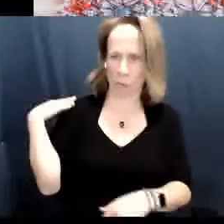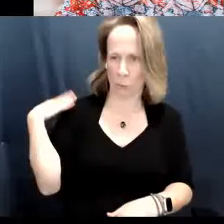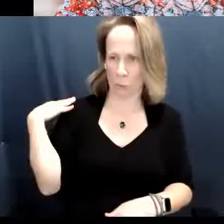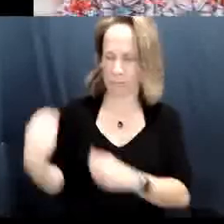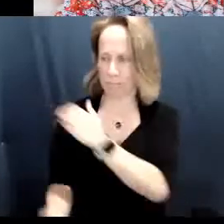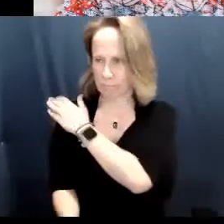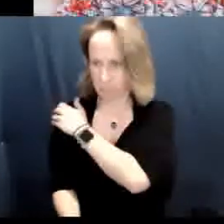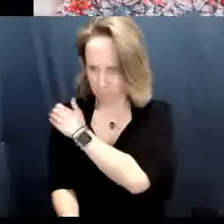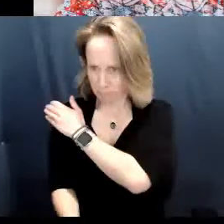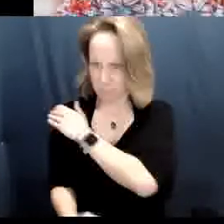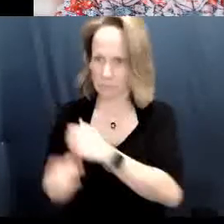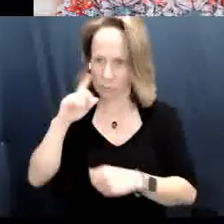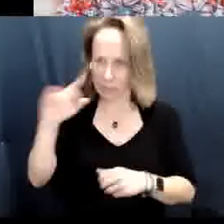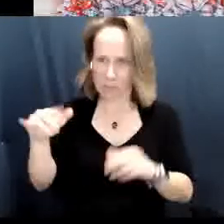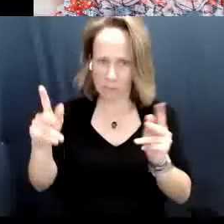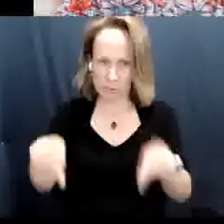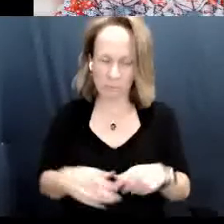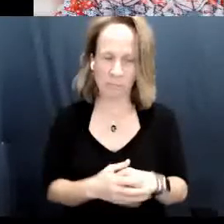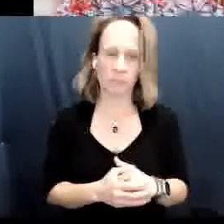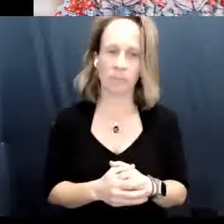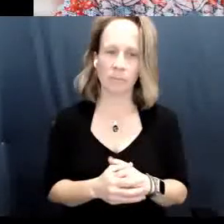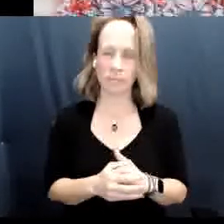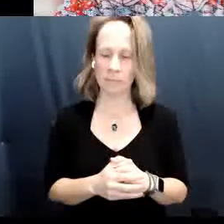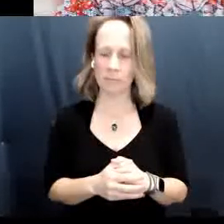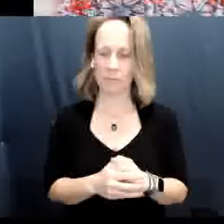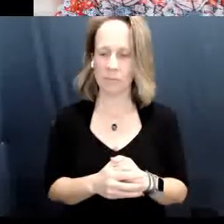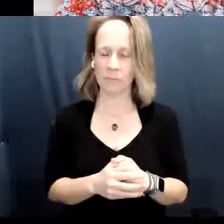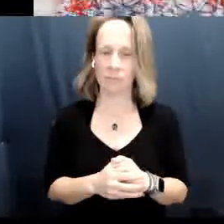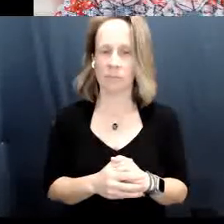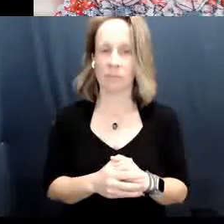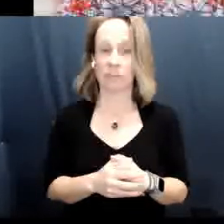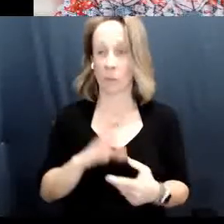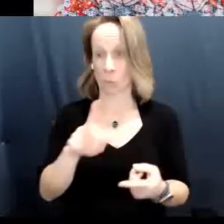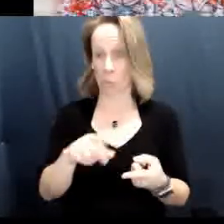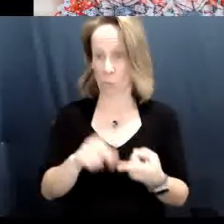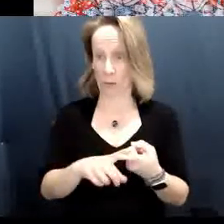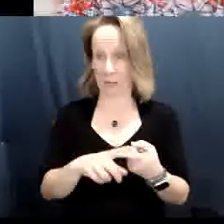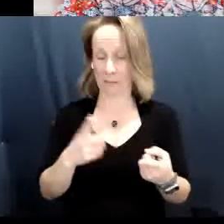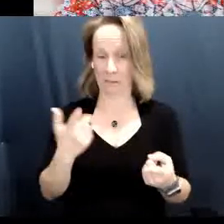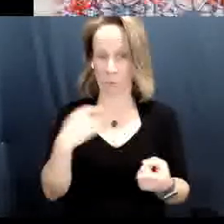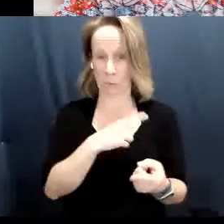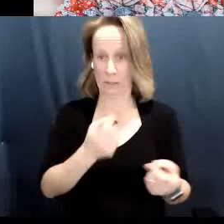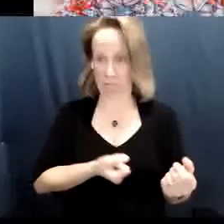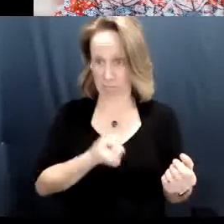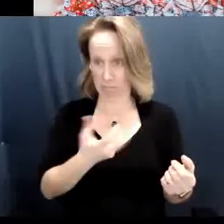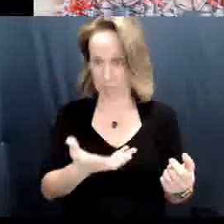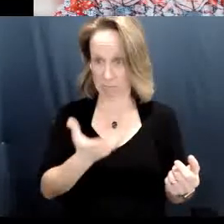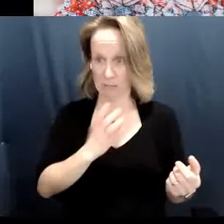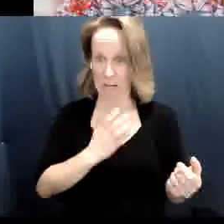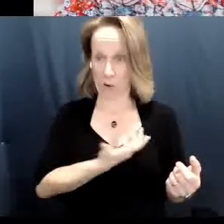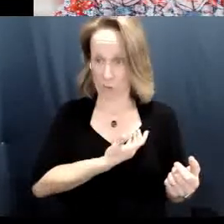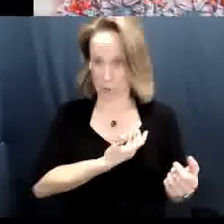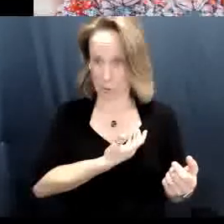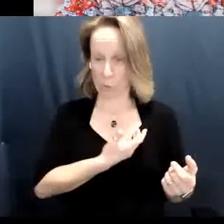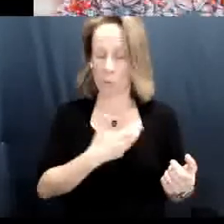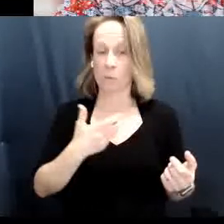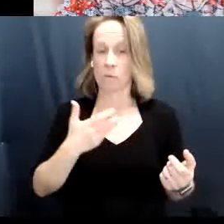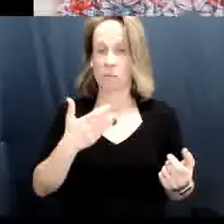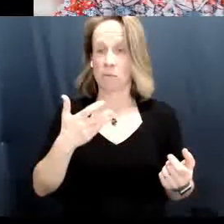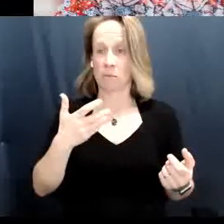When it comes to disclosing our own personal trauma histories as facilitators, best practice